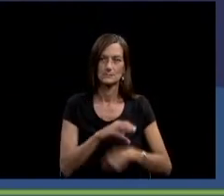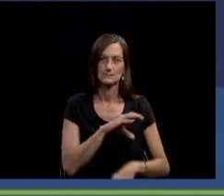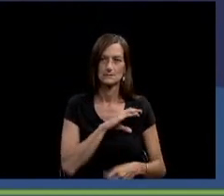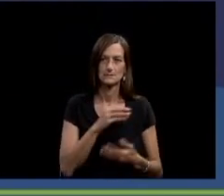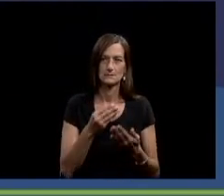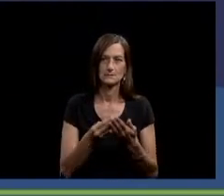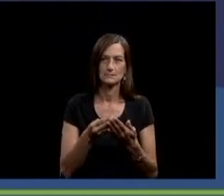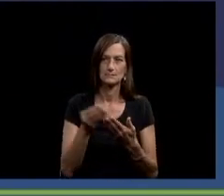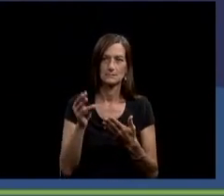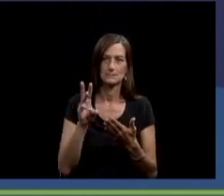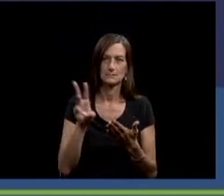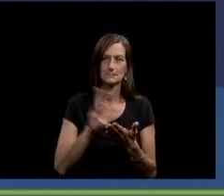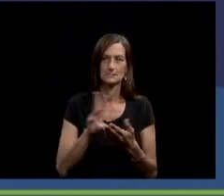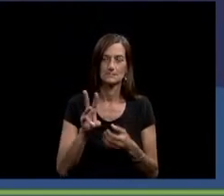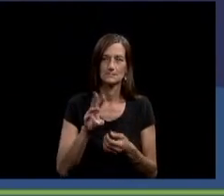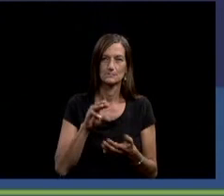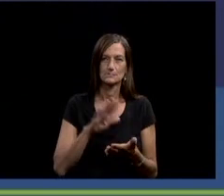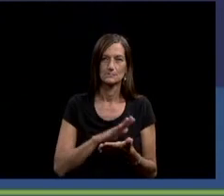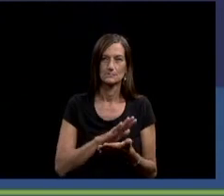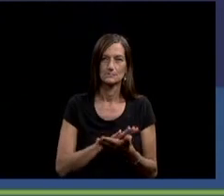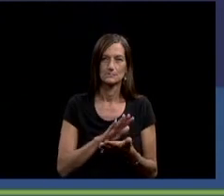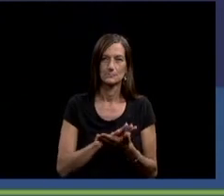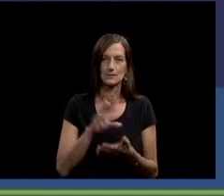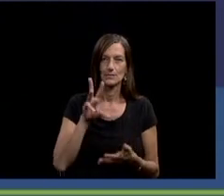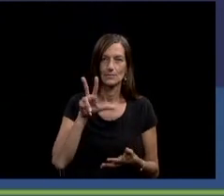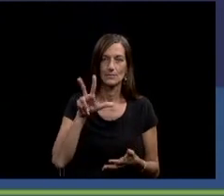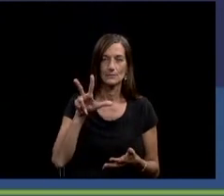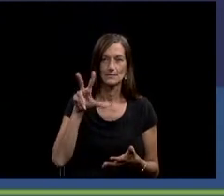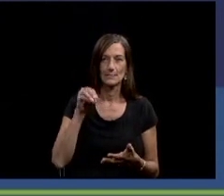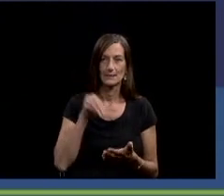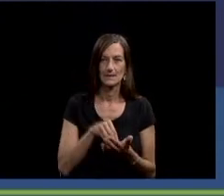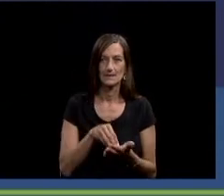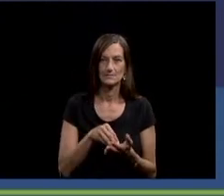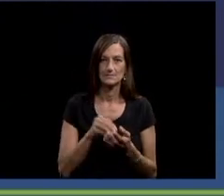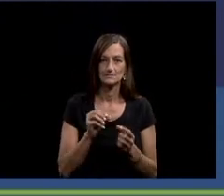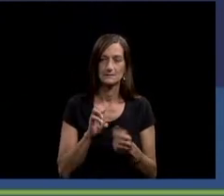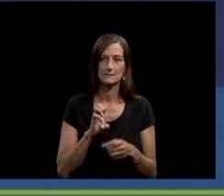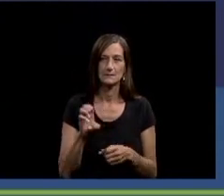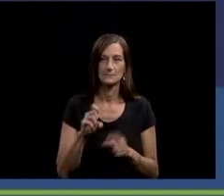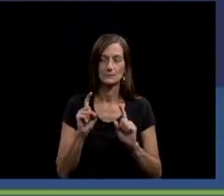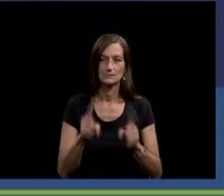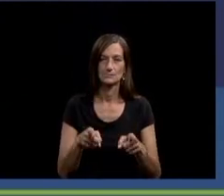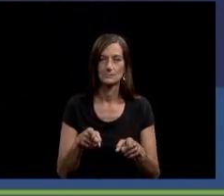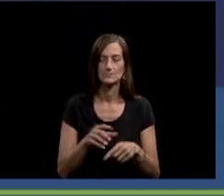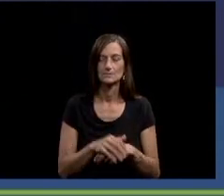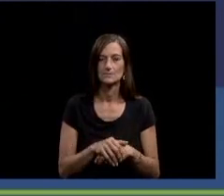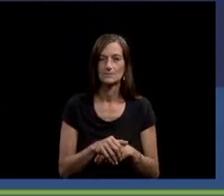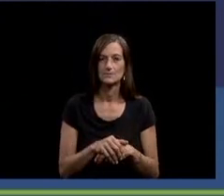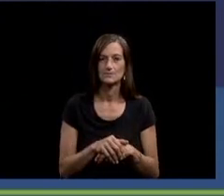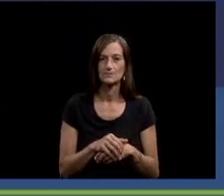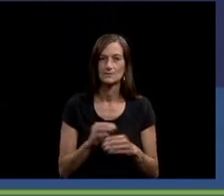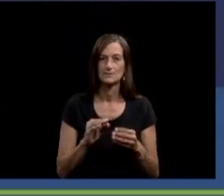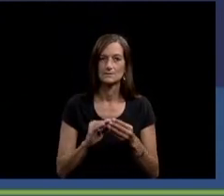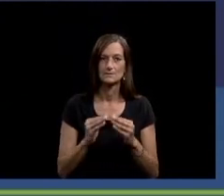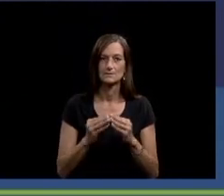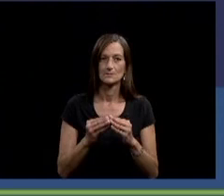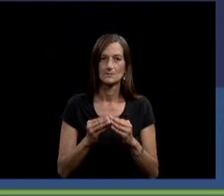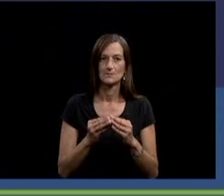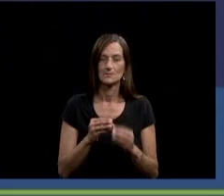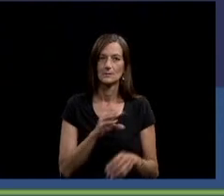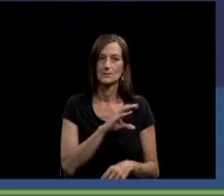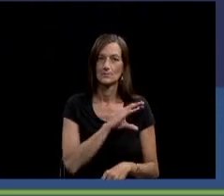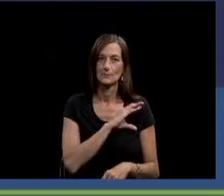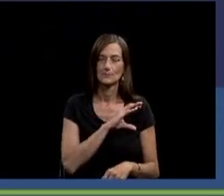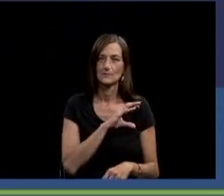students. As you know, the City of Waco and the City of Waco Police Department placed 15th nationally in our promotion of the National Night Out